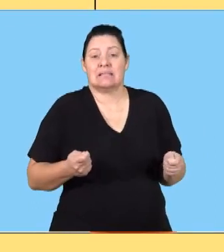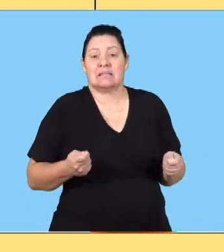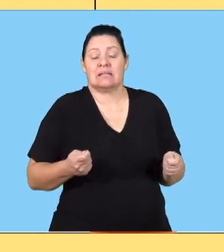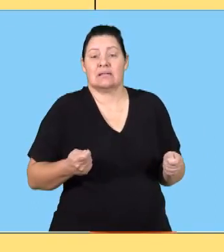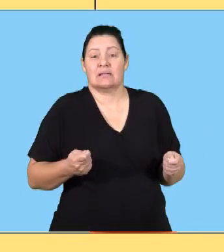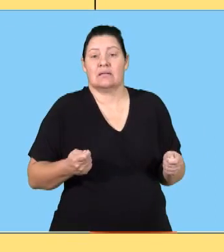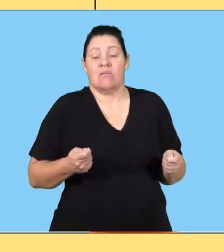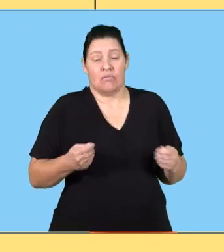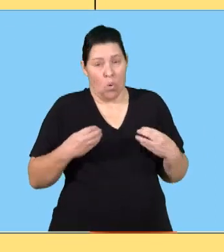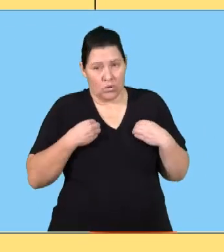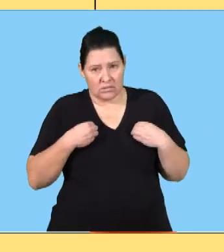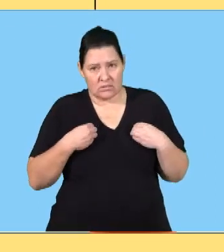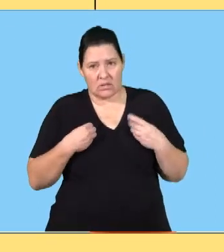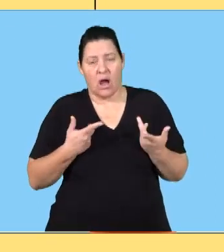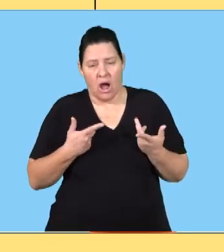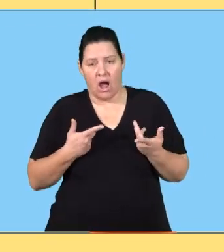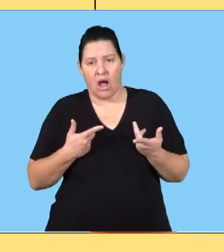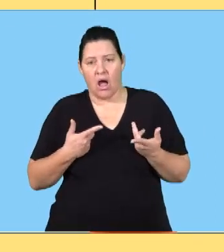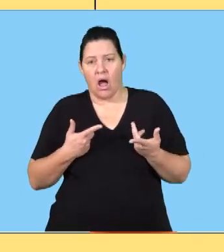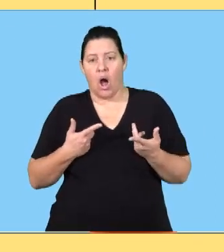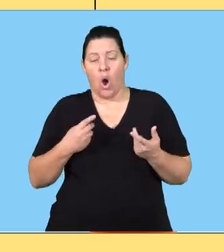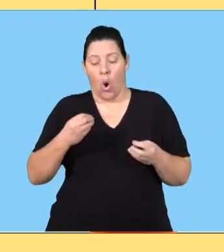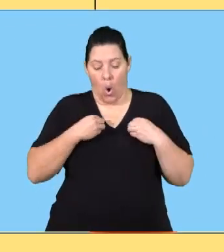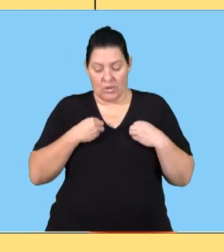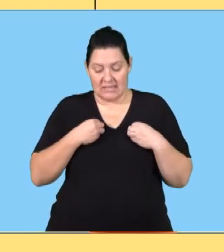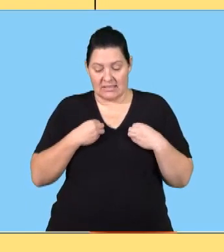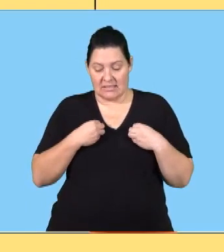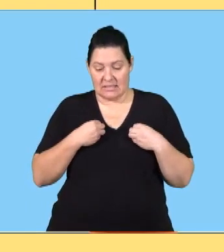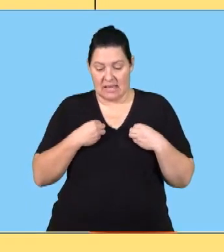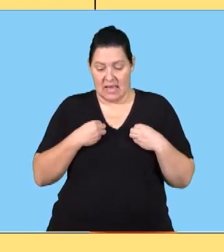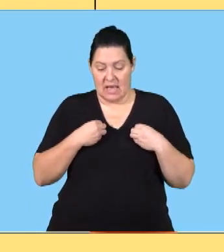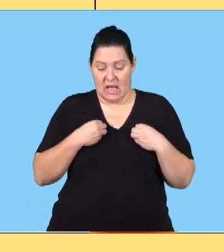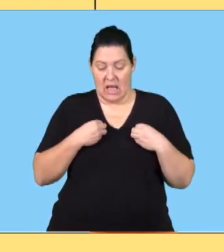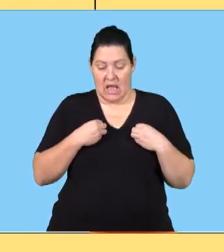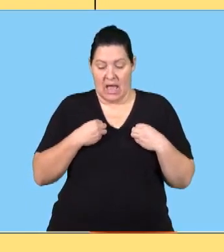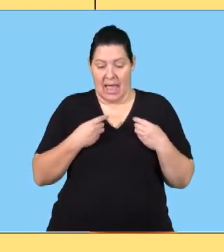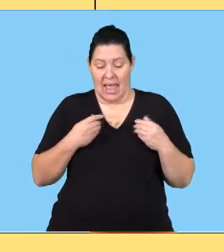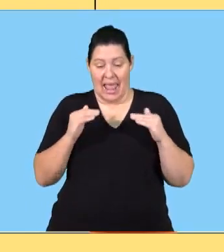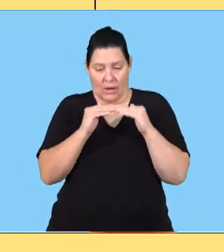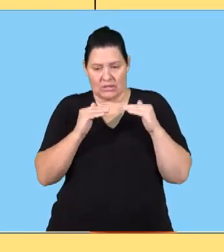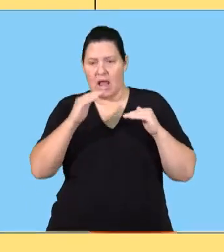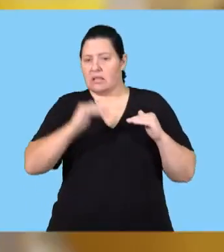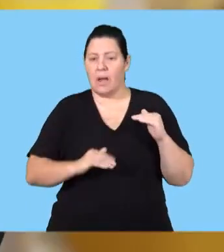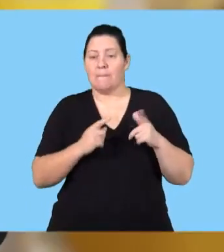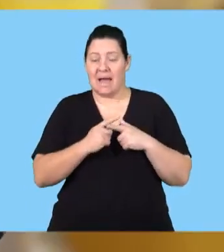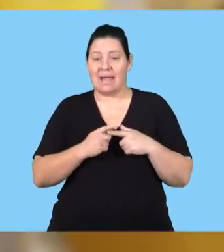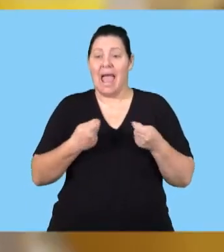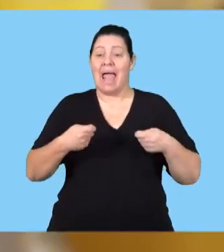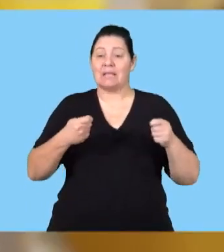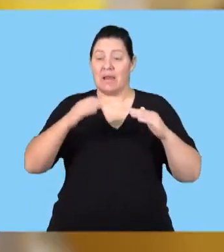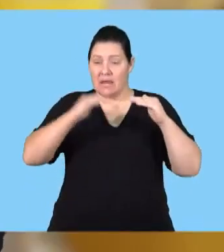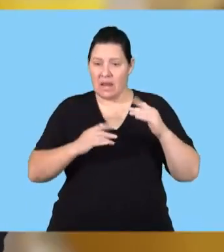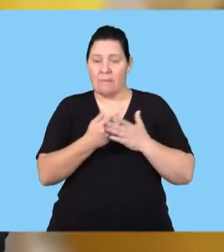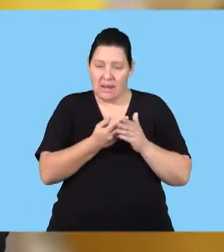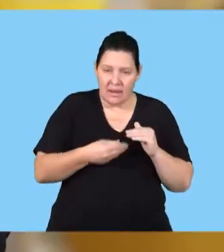their own regard, they decrease owner's equity. But when that expense then decreases, it then increases